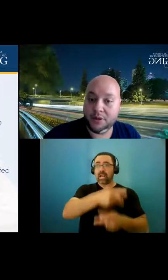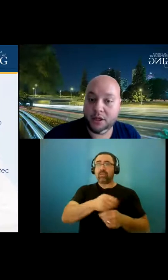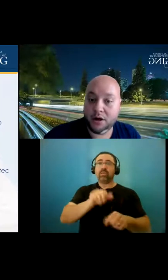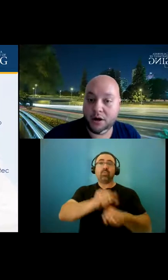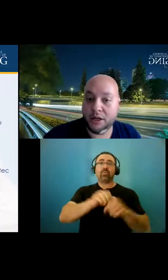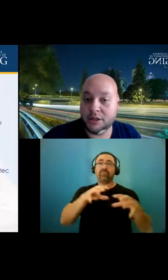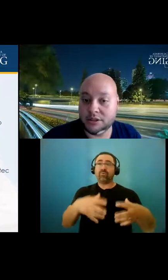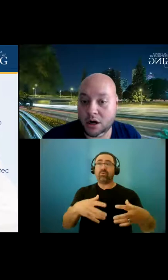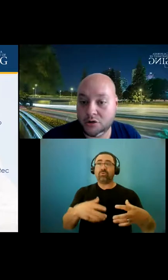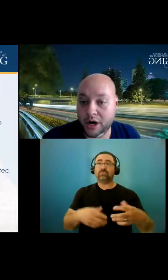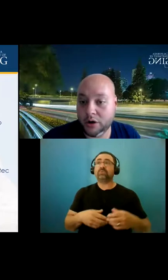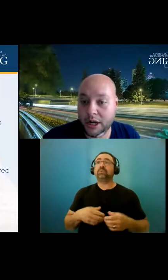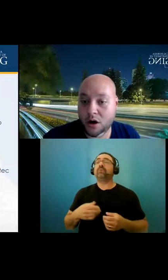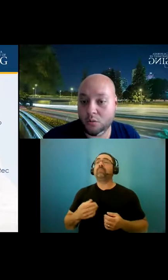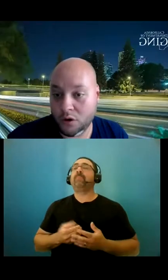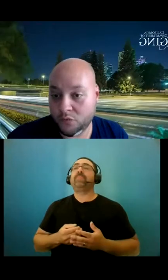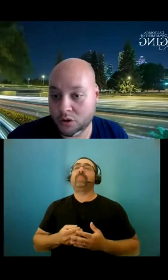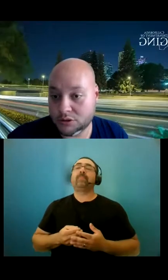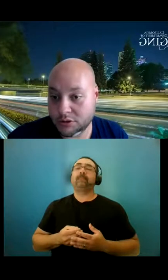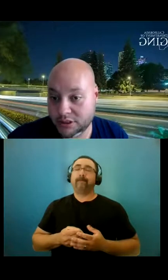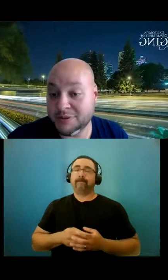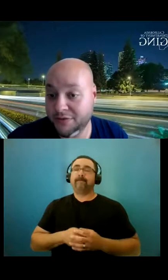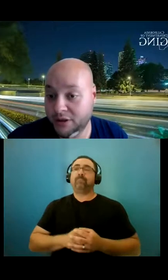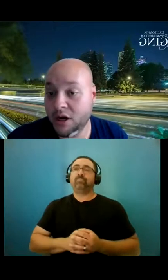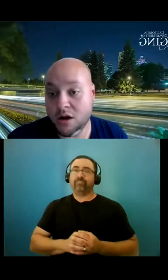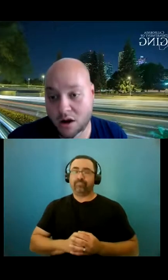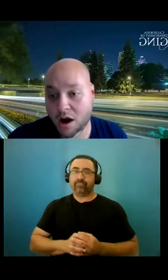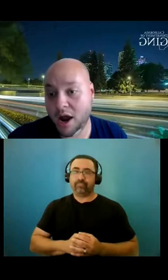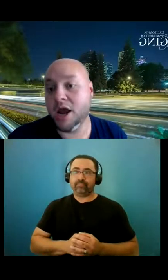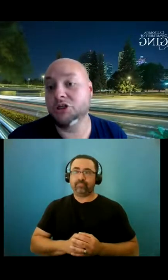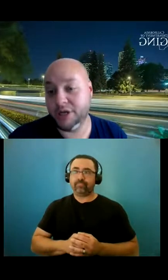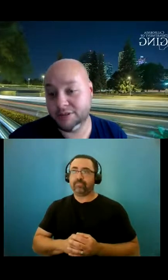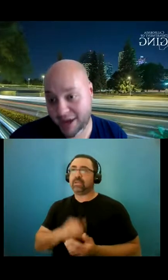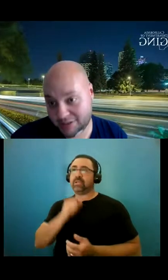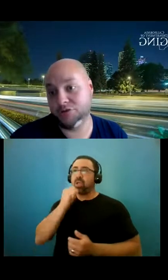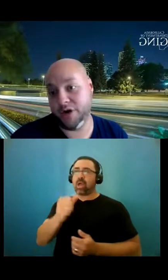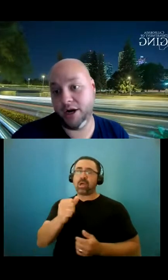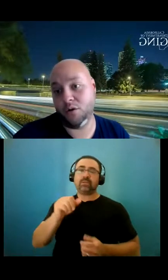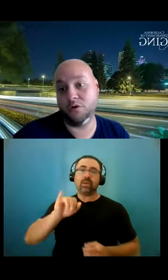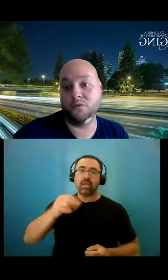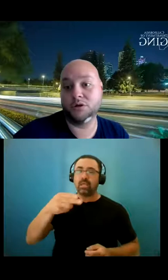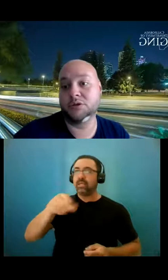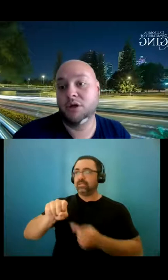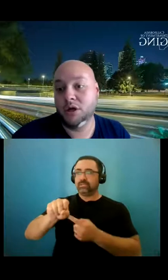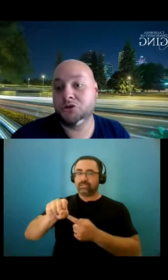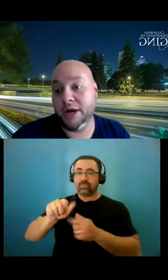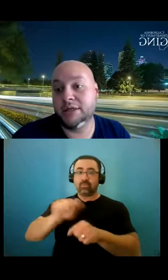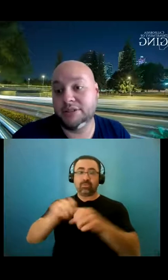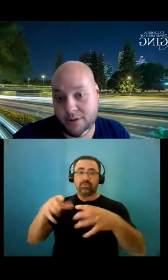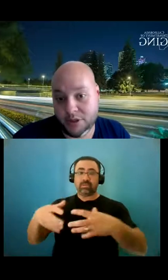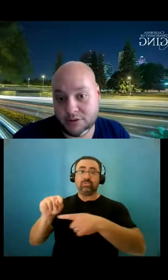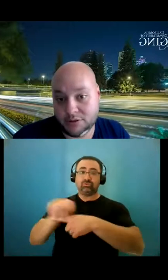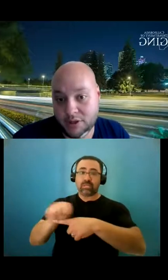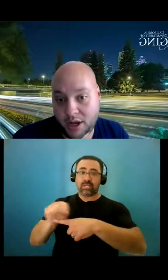next investment here is our direct care workforce, specifically non-IHSS direct care workforce, training